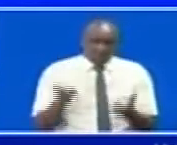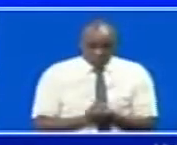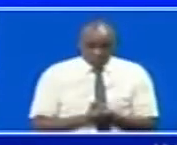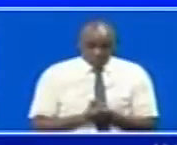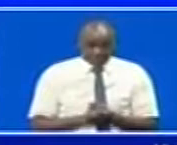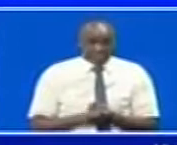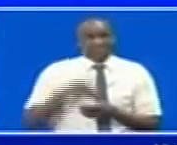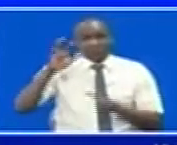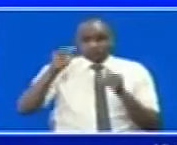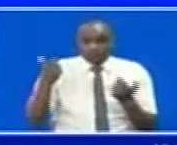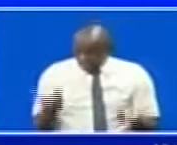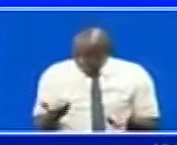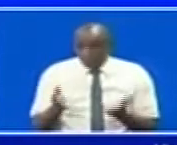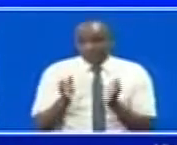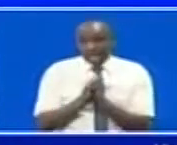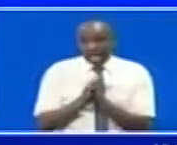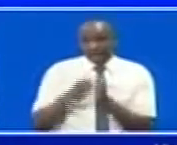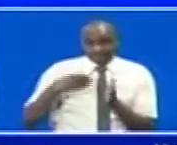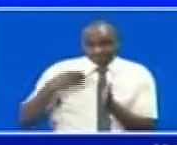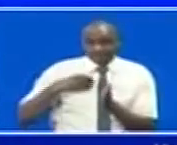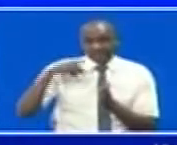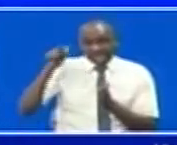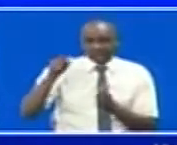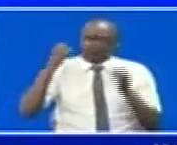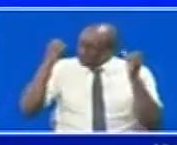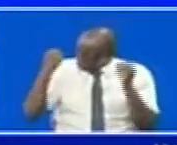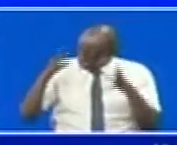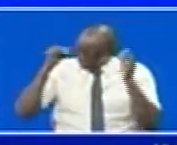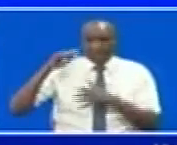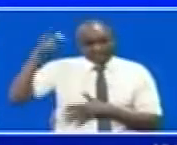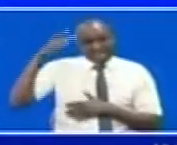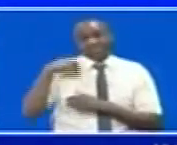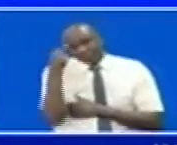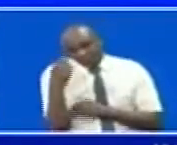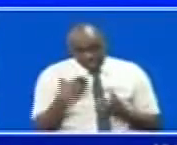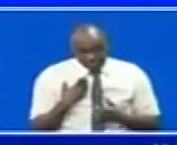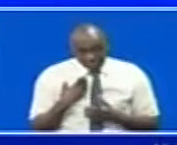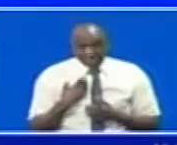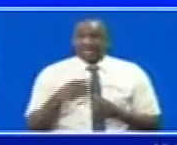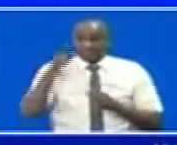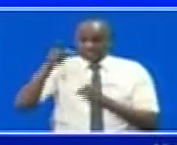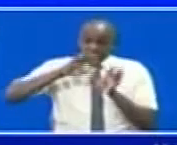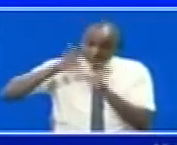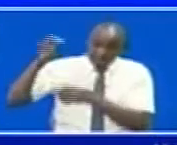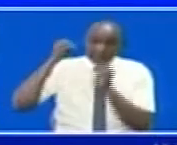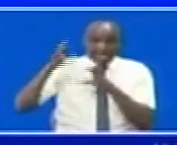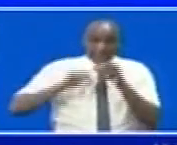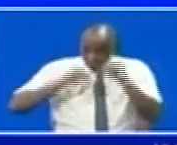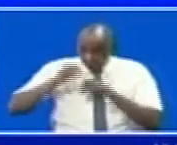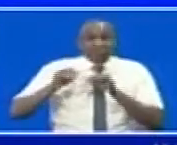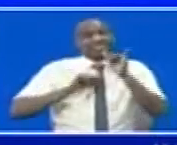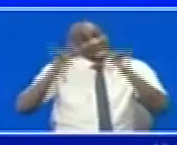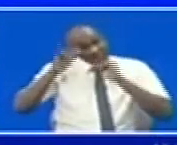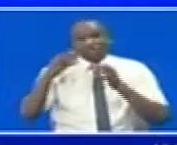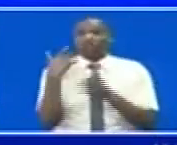The scandals range from the benign to the most outrageous. In this House, members have falsified travel documents